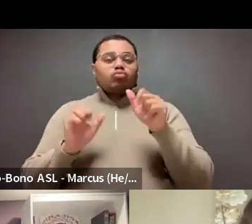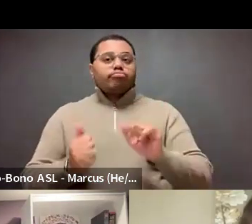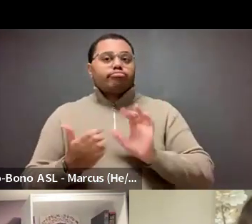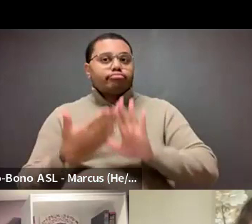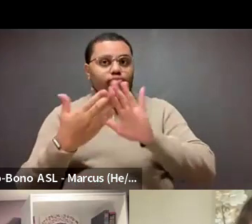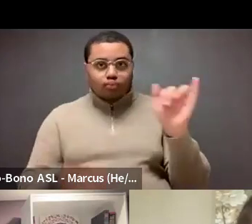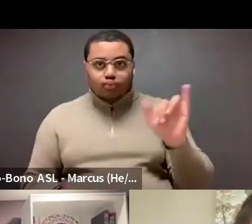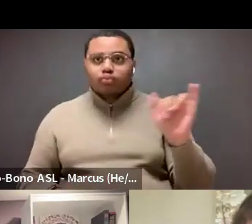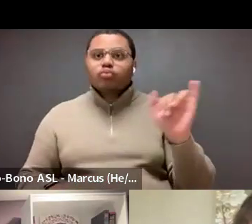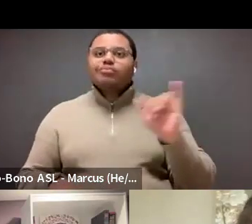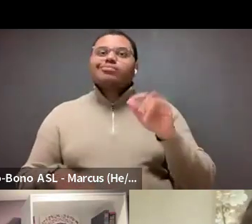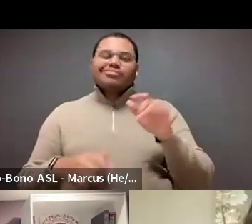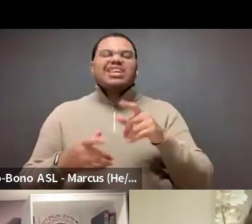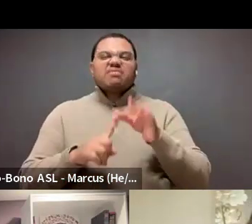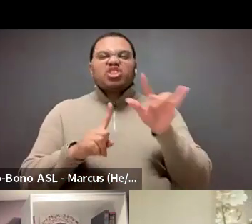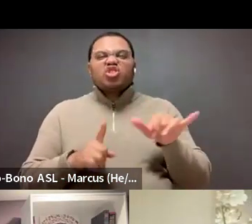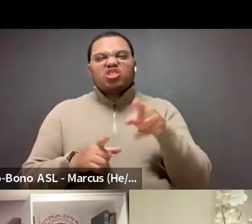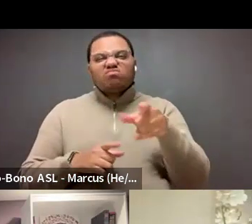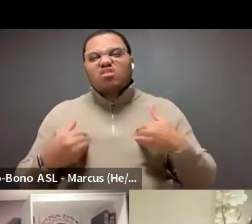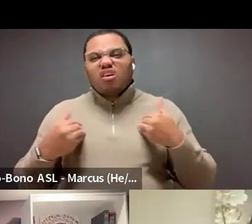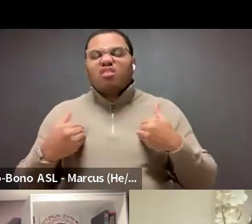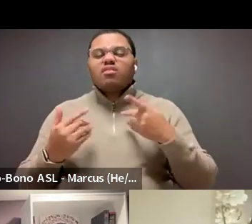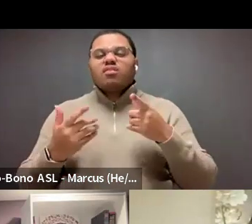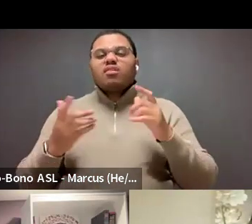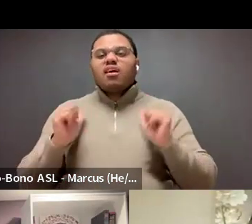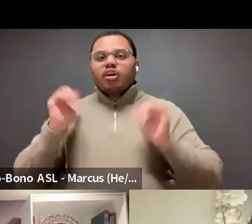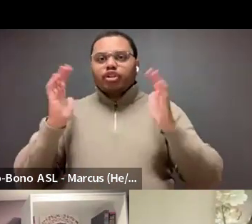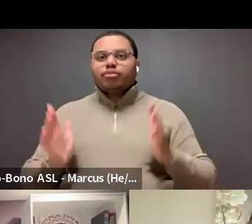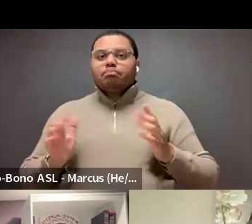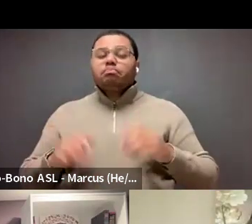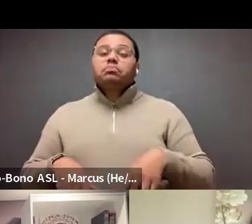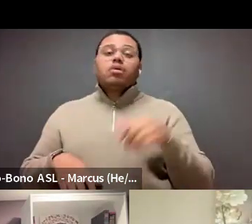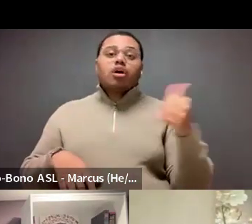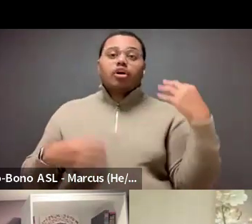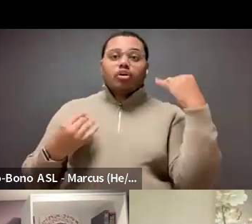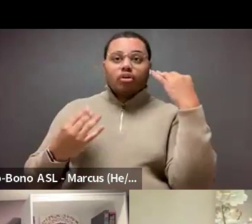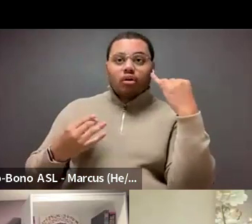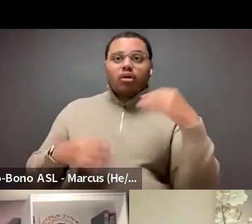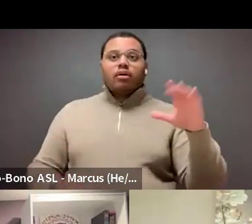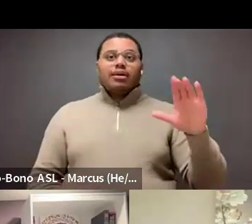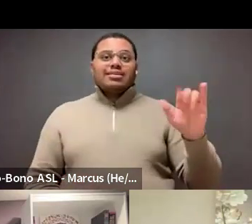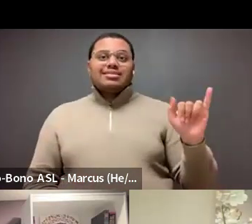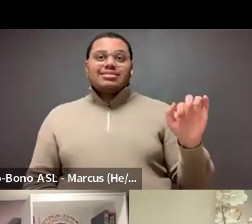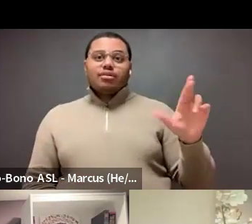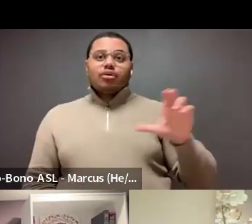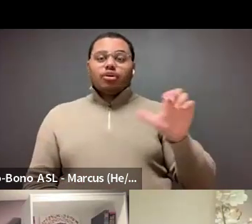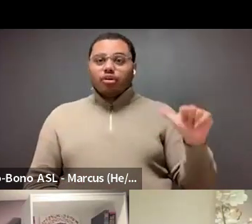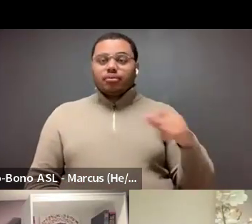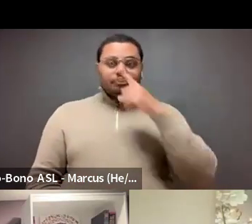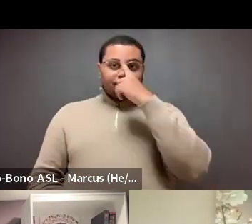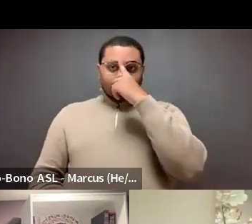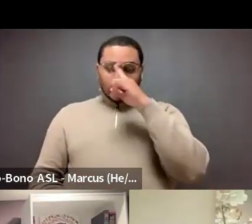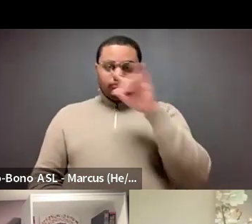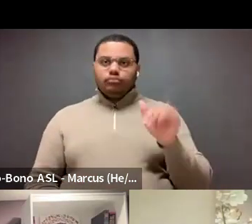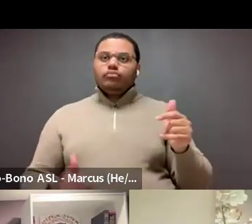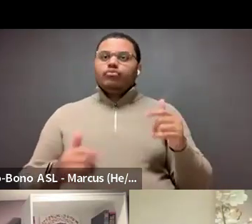well, especially as a young actor. Any other thoughts about that? Okay, Ciara. And also like presenters,